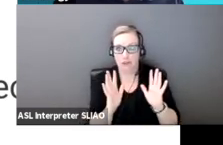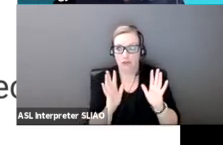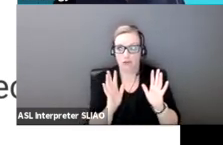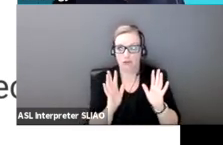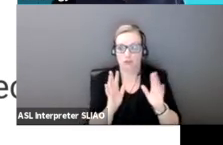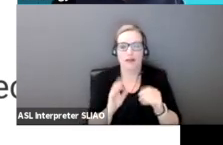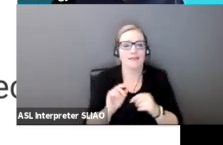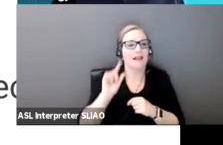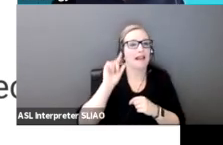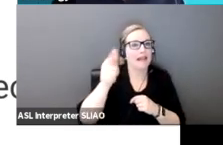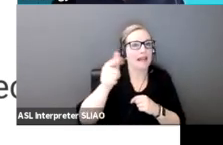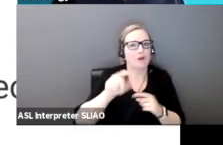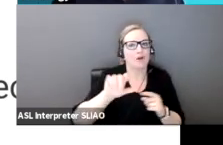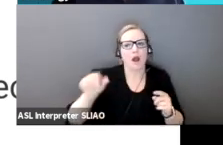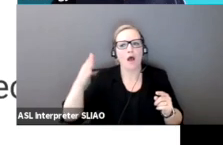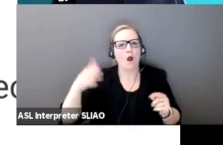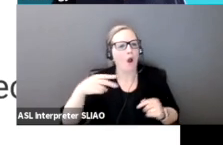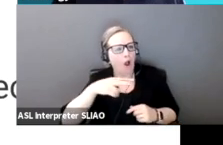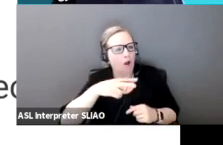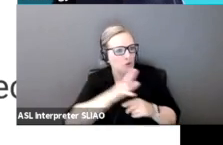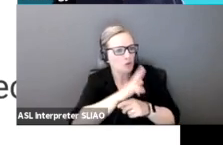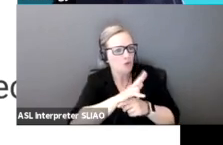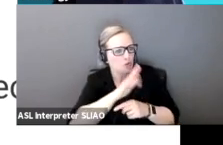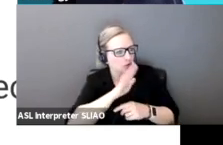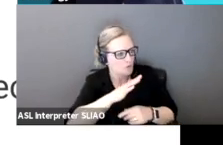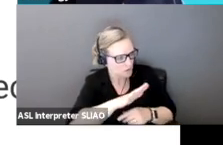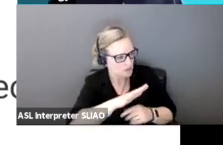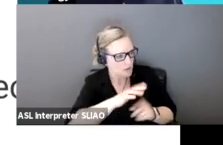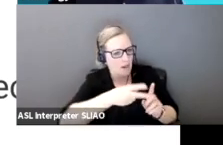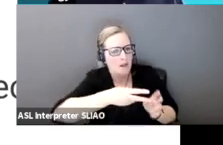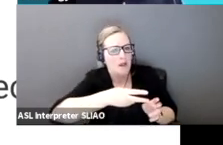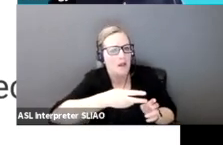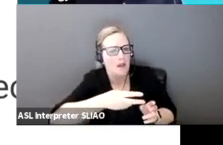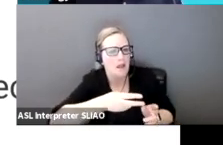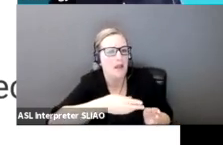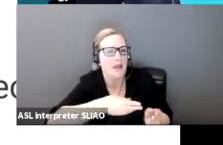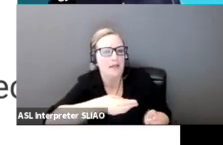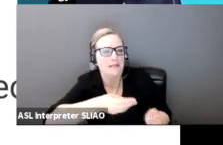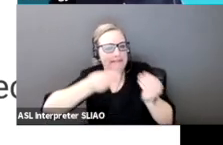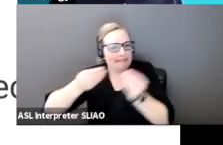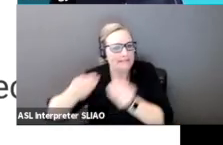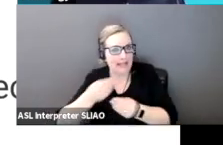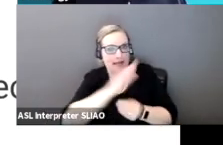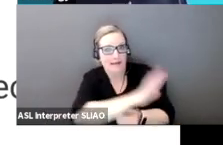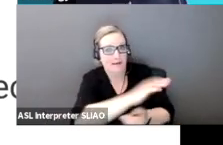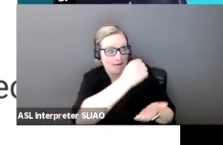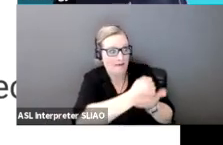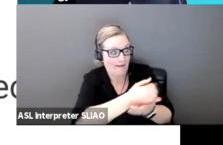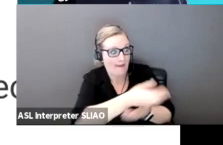in the market? And there are, this isn't just guesswork. There are a lot of tools